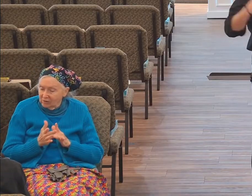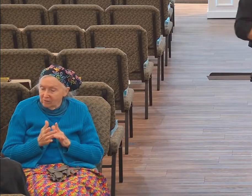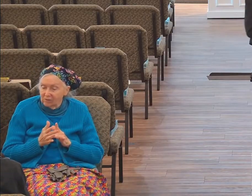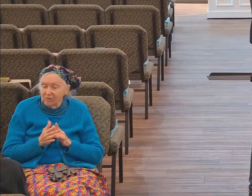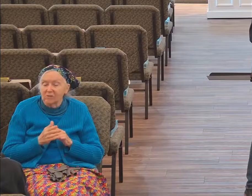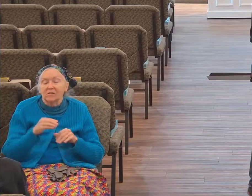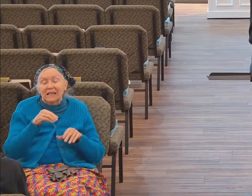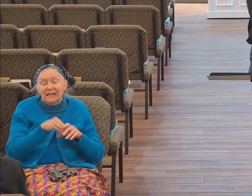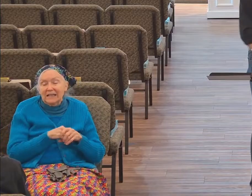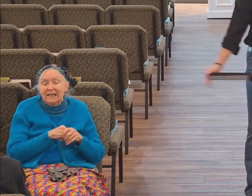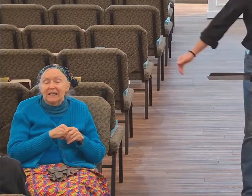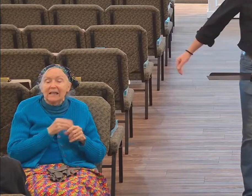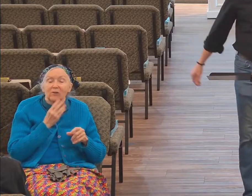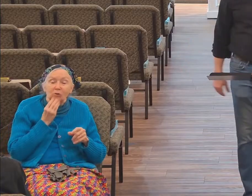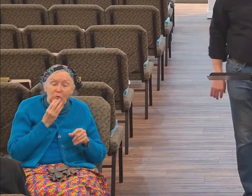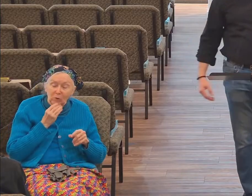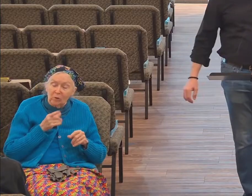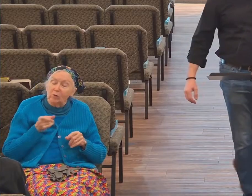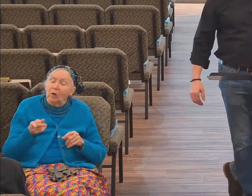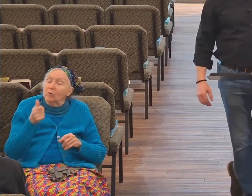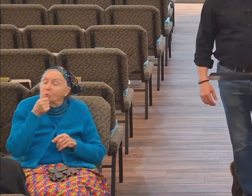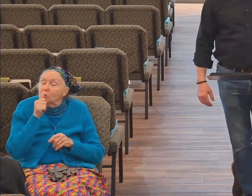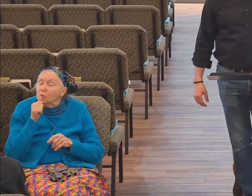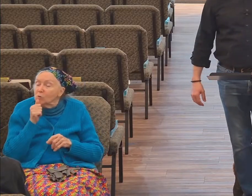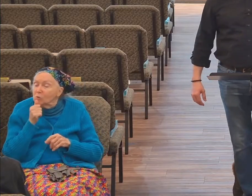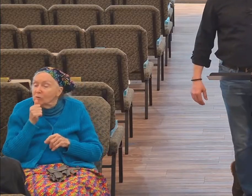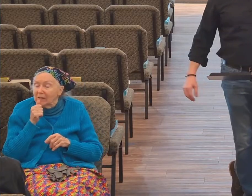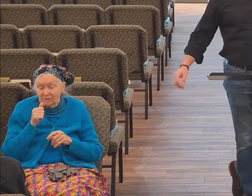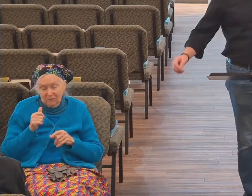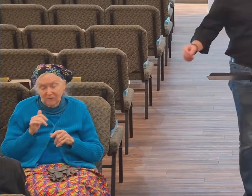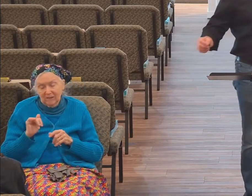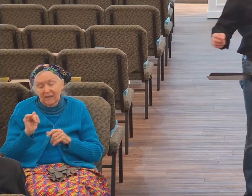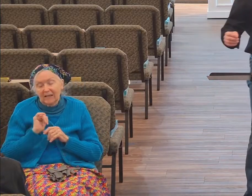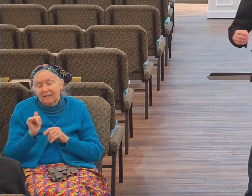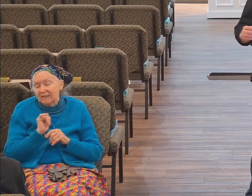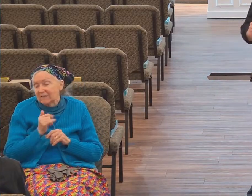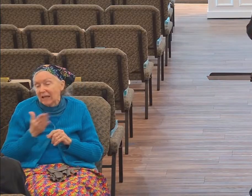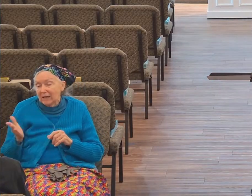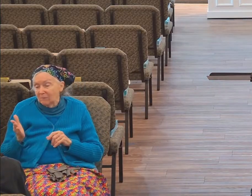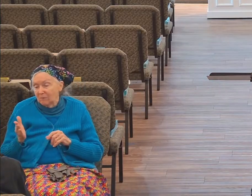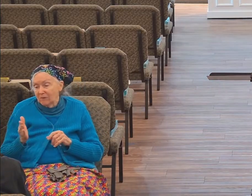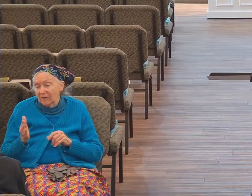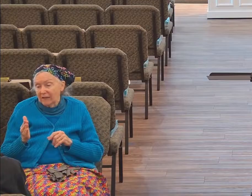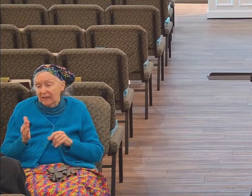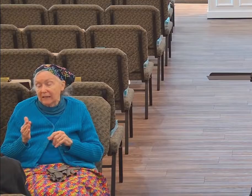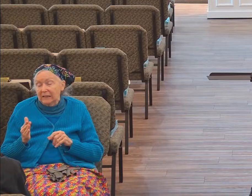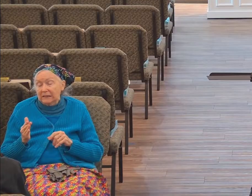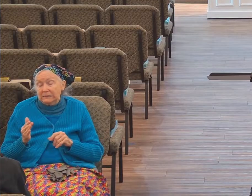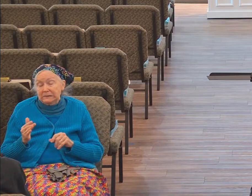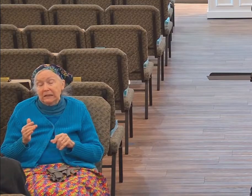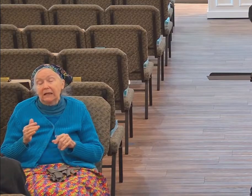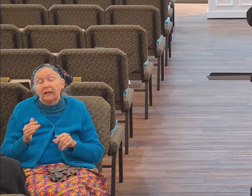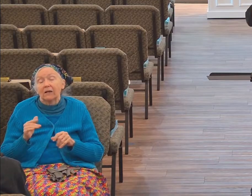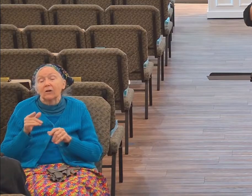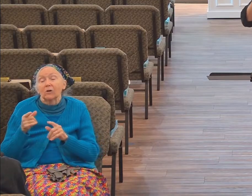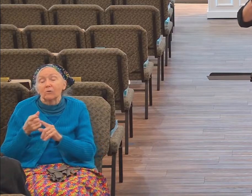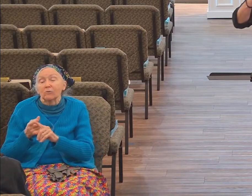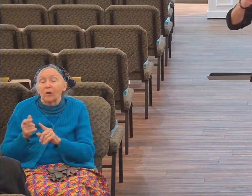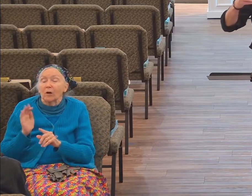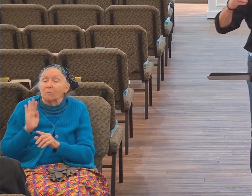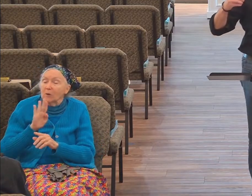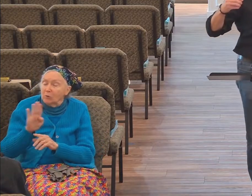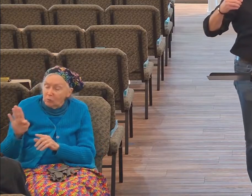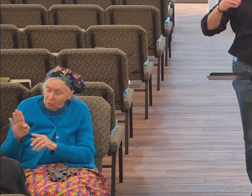own countrymen as they in fact did from the Jews. Paul's Jewishness is really beginning to shine. You're going to see